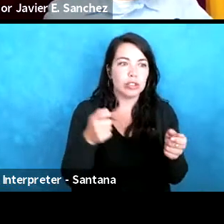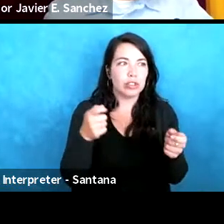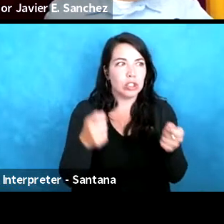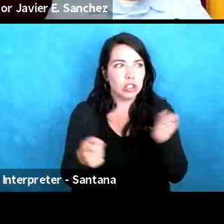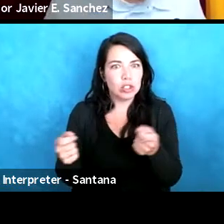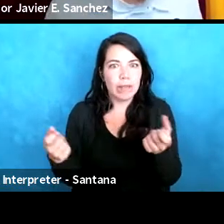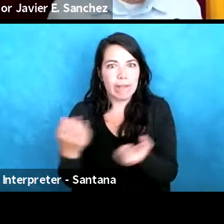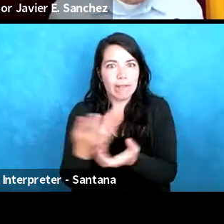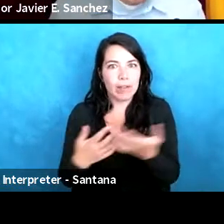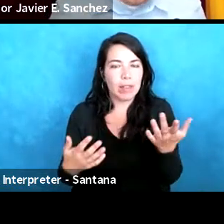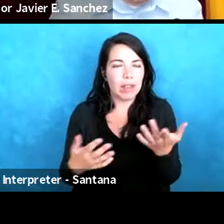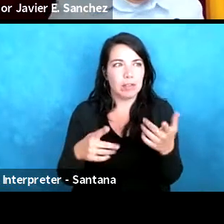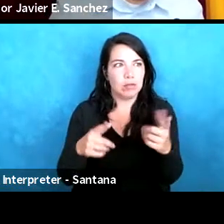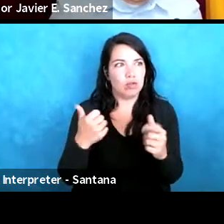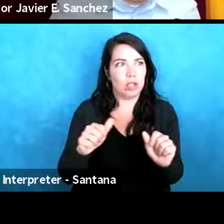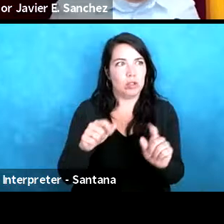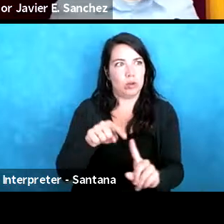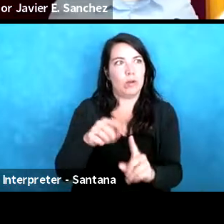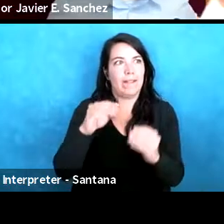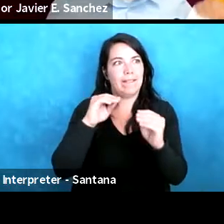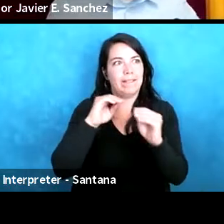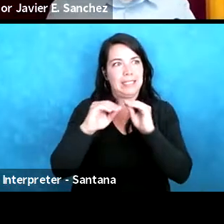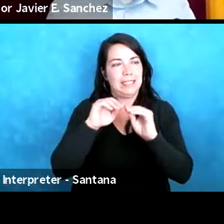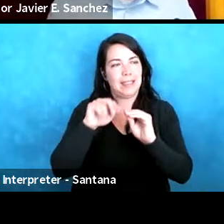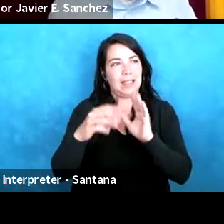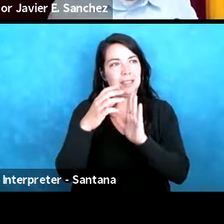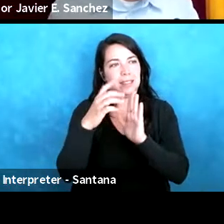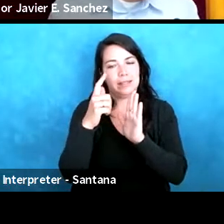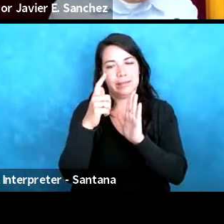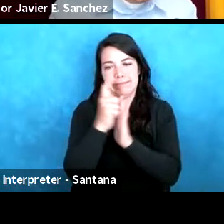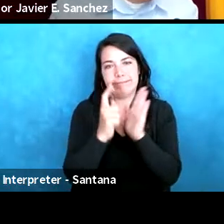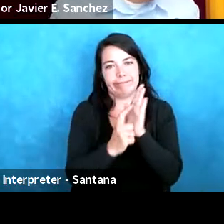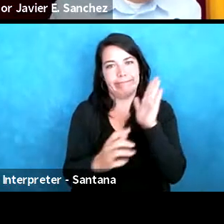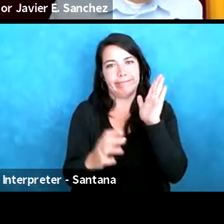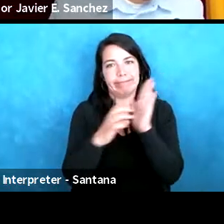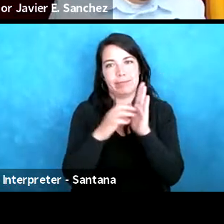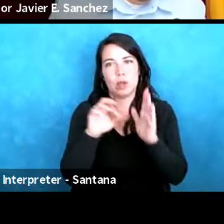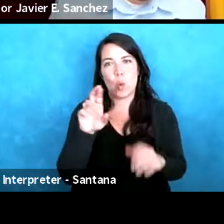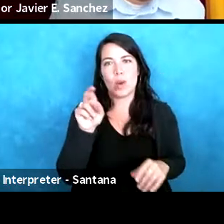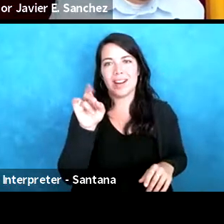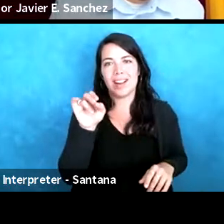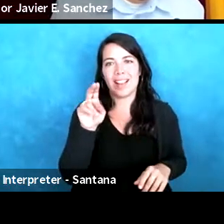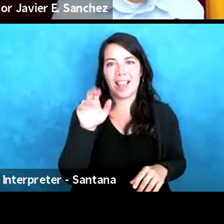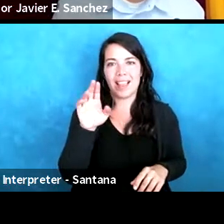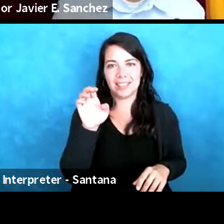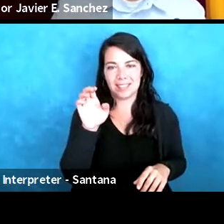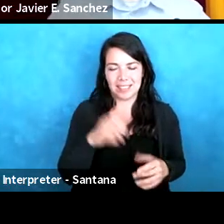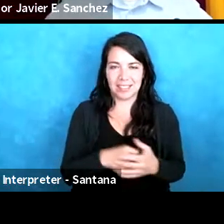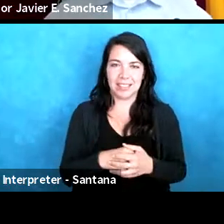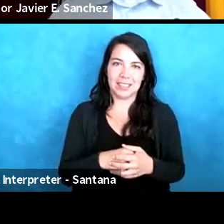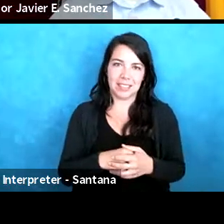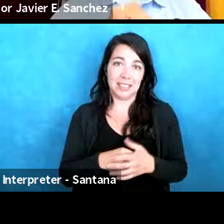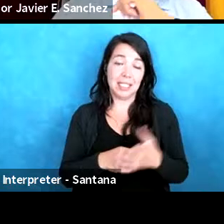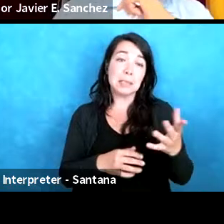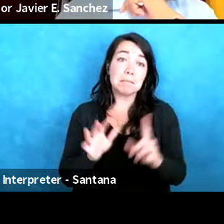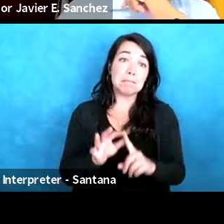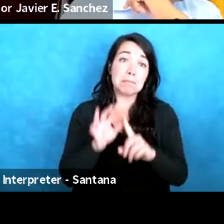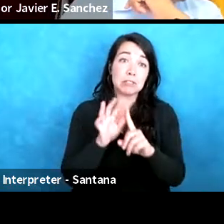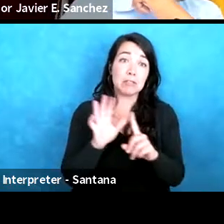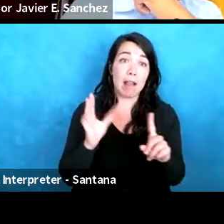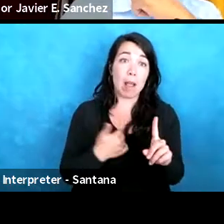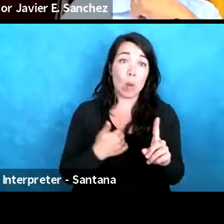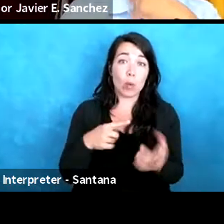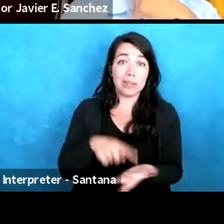make it easier for somebody to accomplish the task of of paying the debt to our